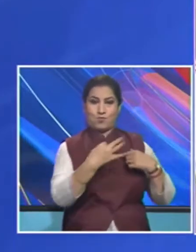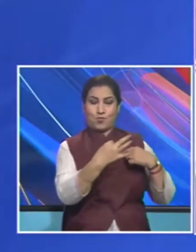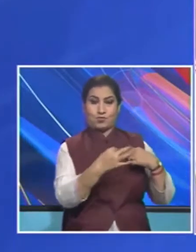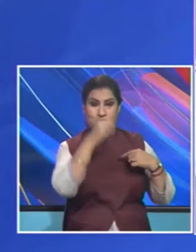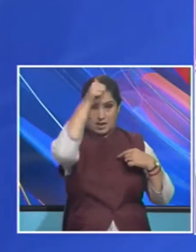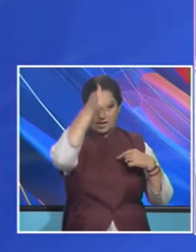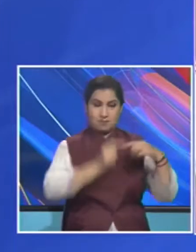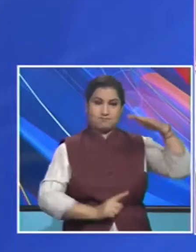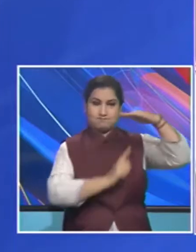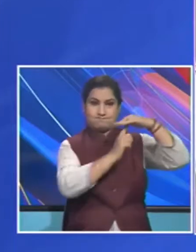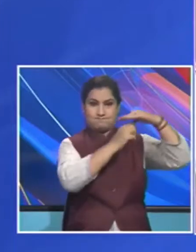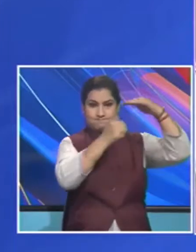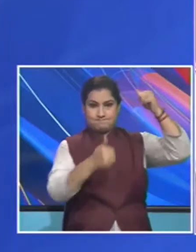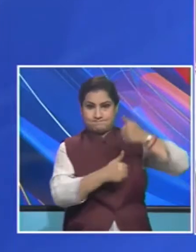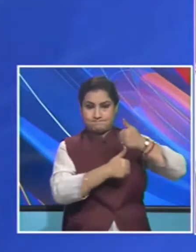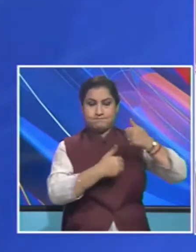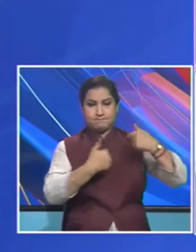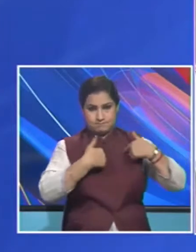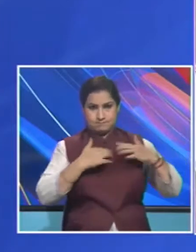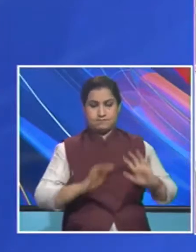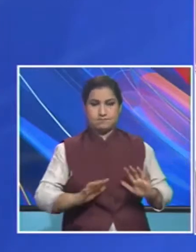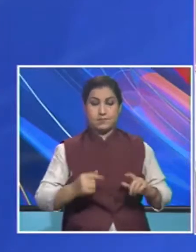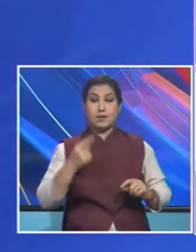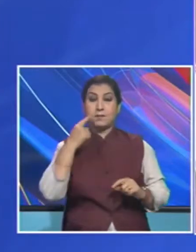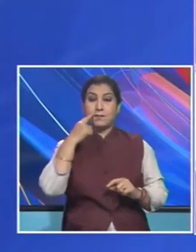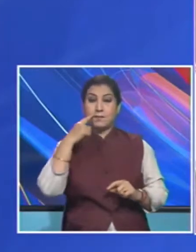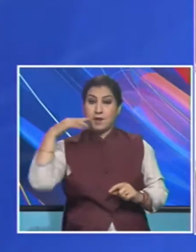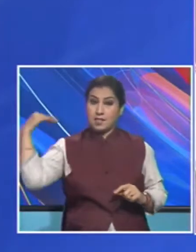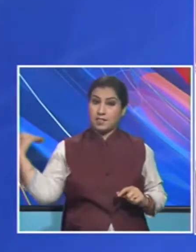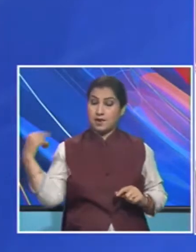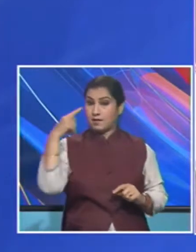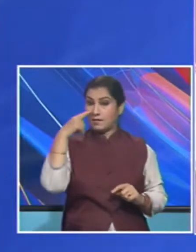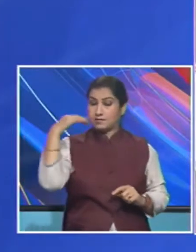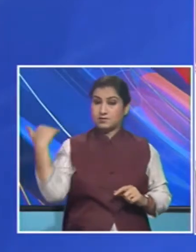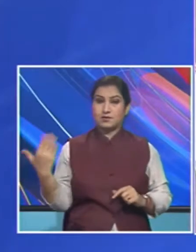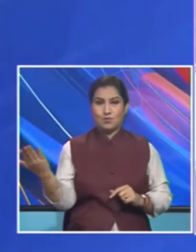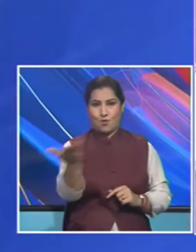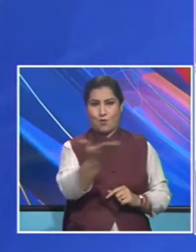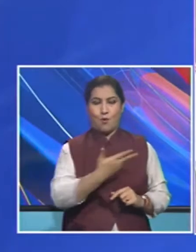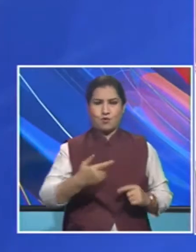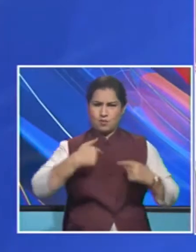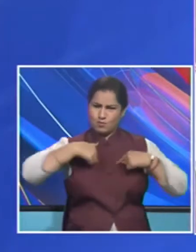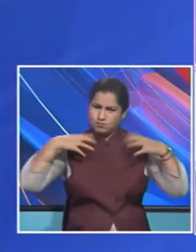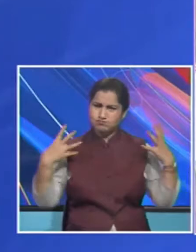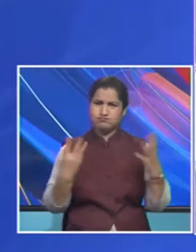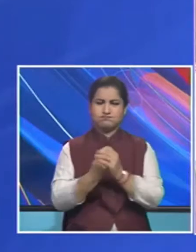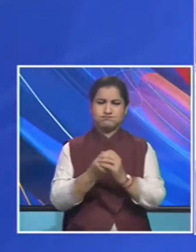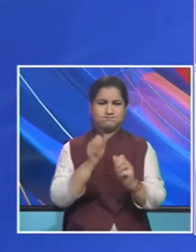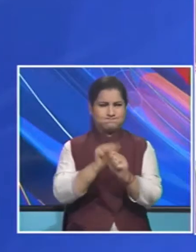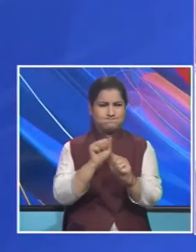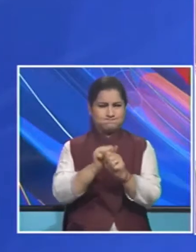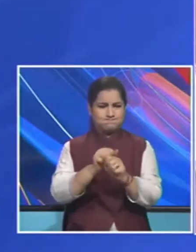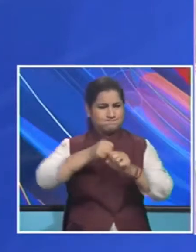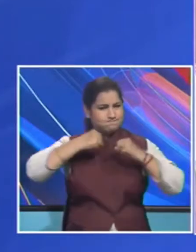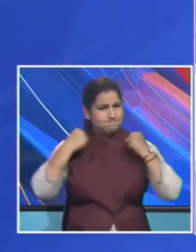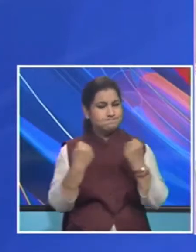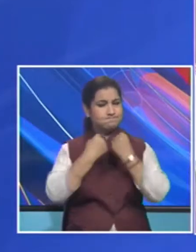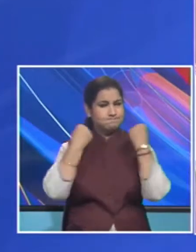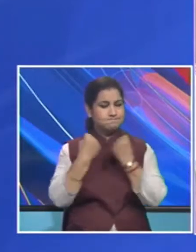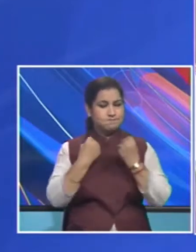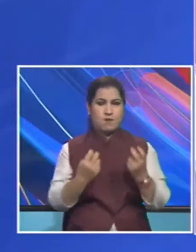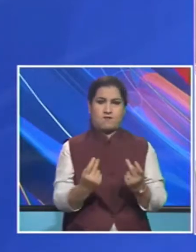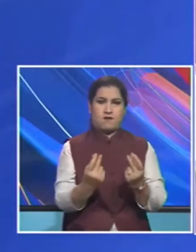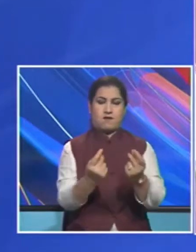India. Brothers and sisters, we have to work at a fast pace in